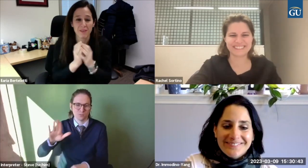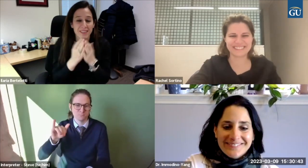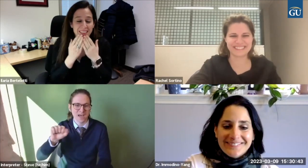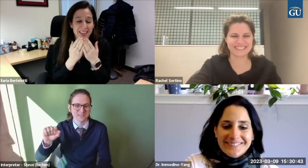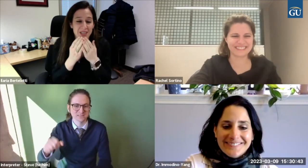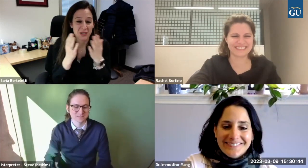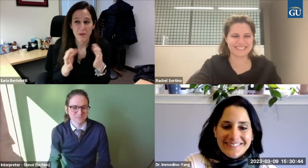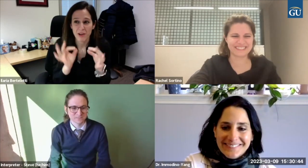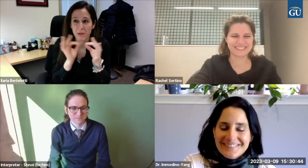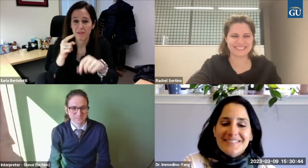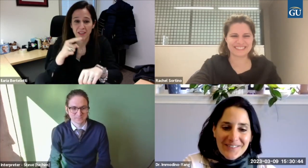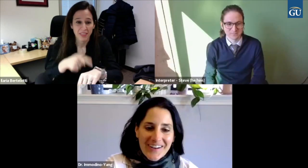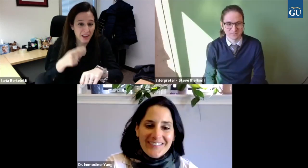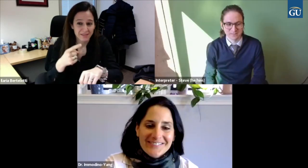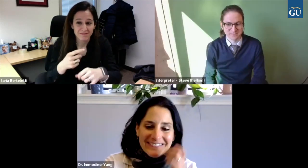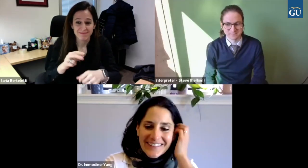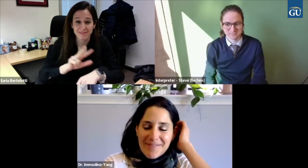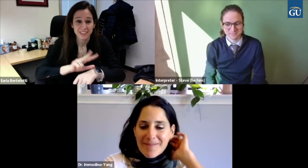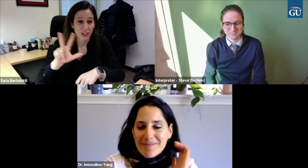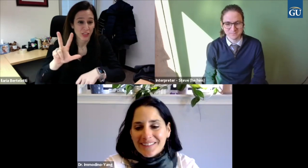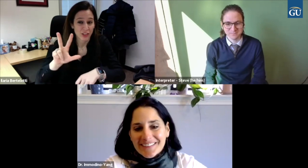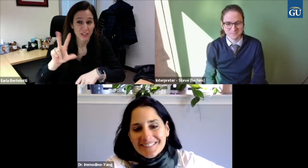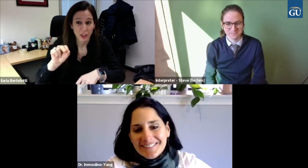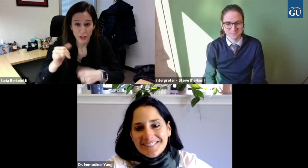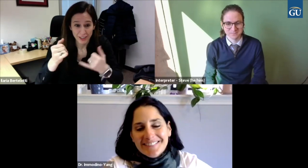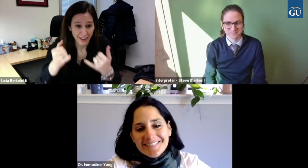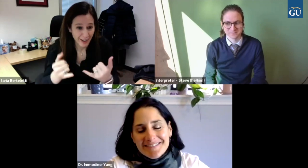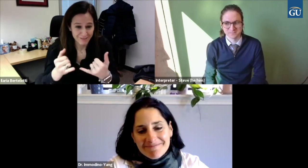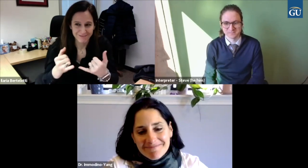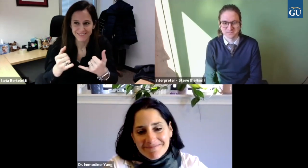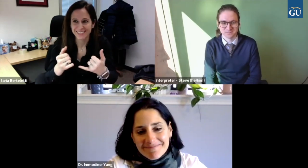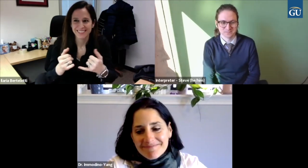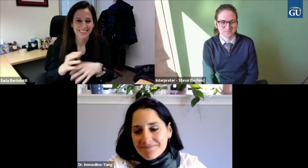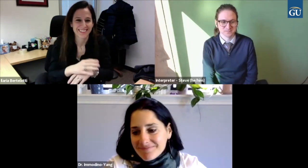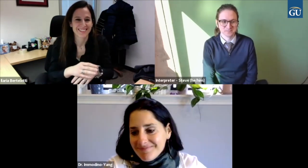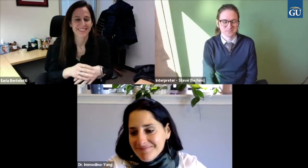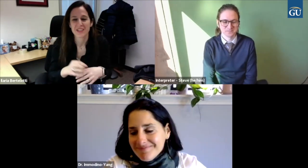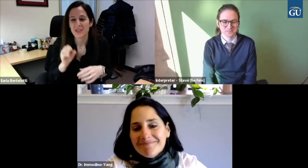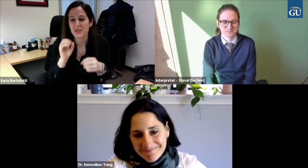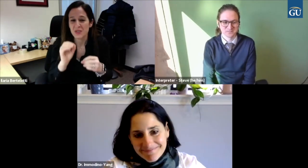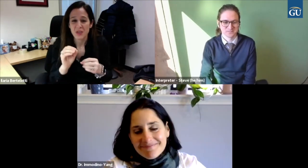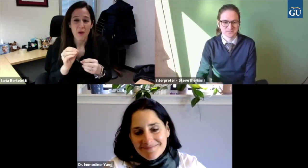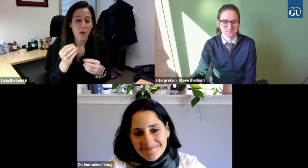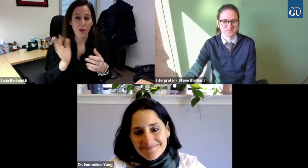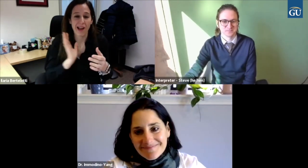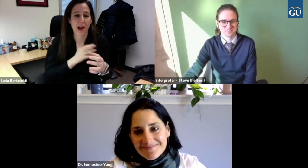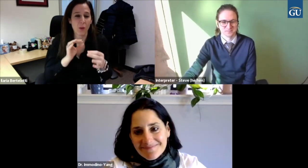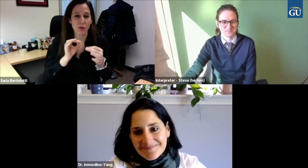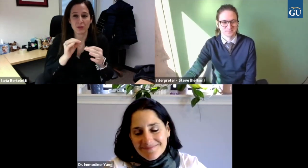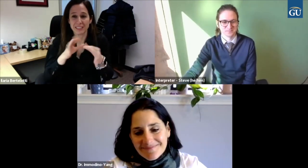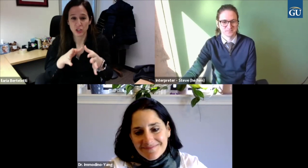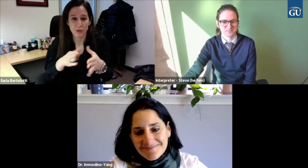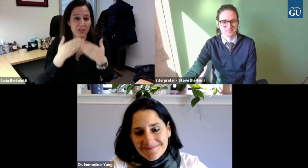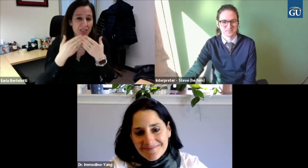Well, thank you so much. You're welcome. It's been my pleasure. And thank you. We're now at 3:30.